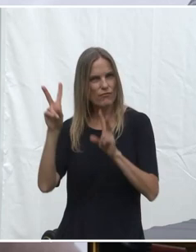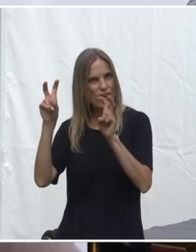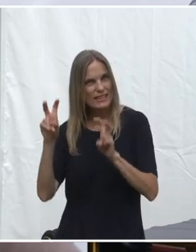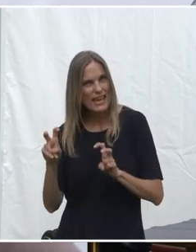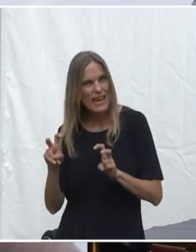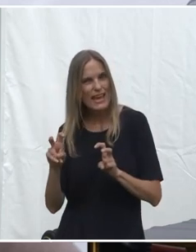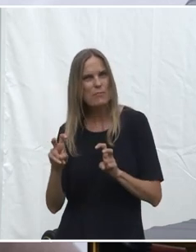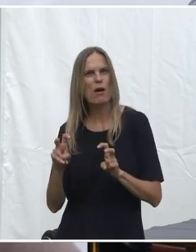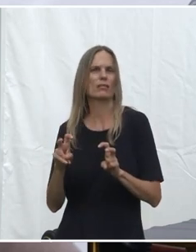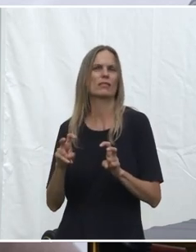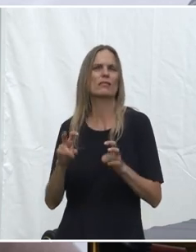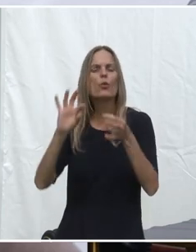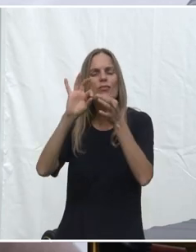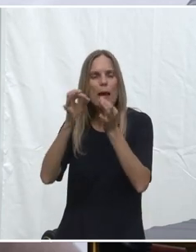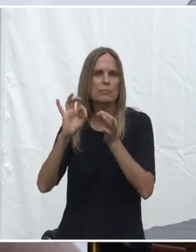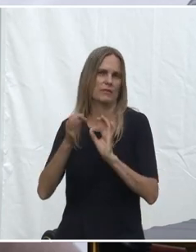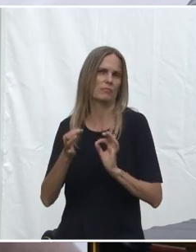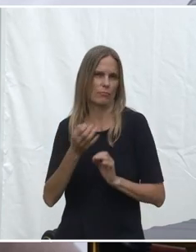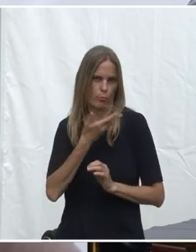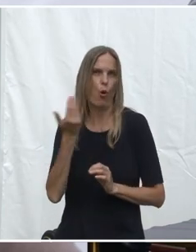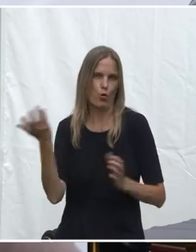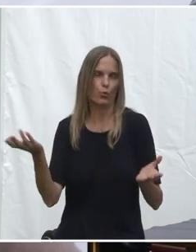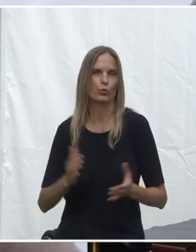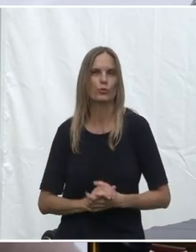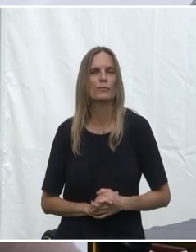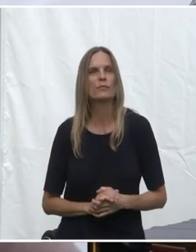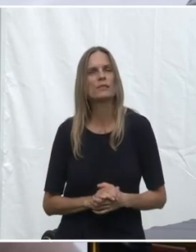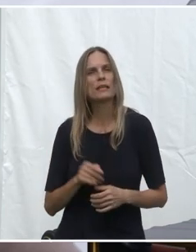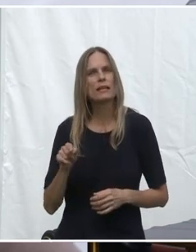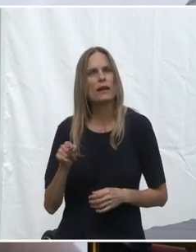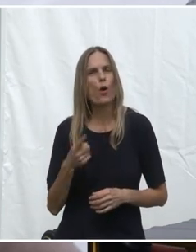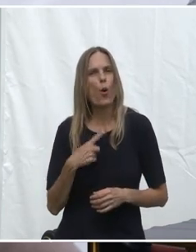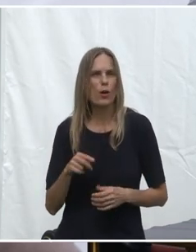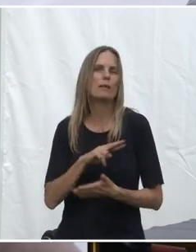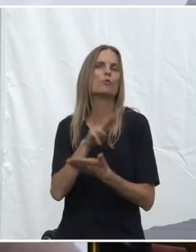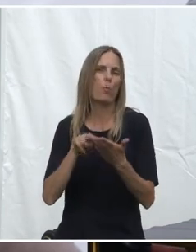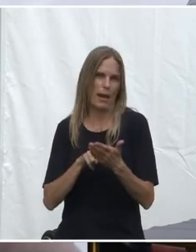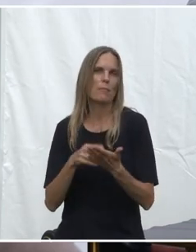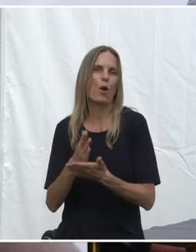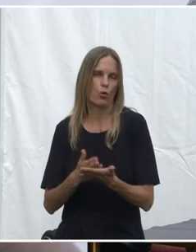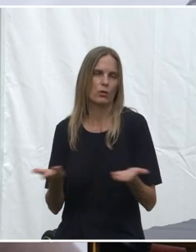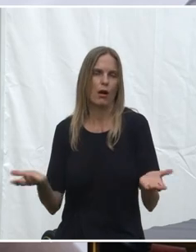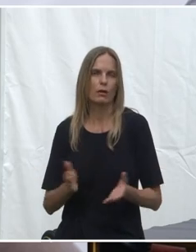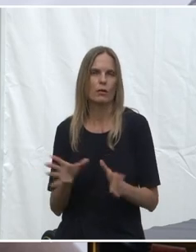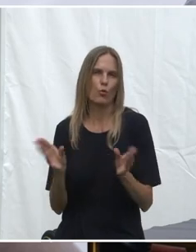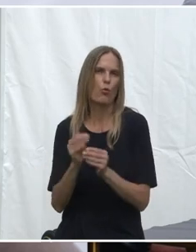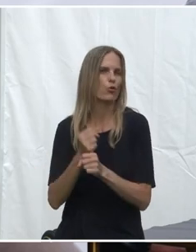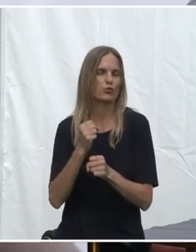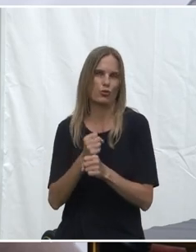not distinct enough. So that was part of the problem in cooperation there.